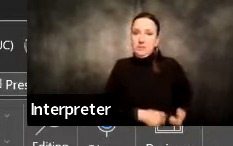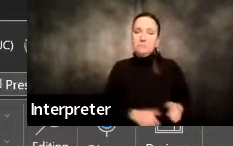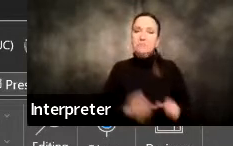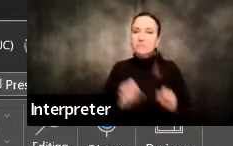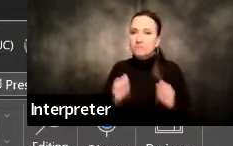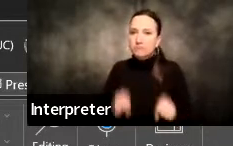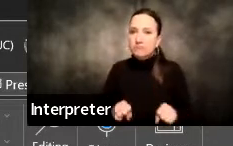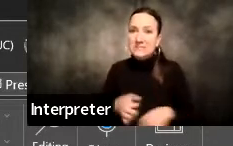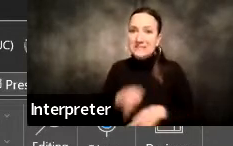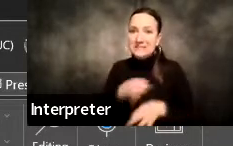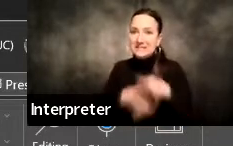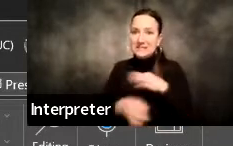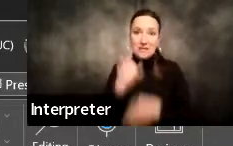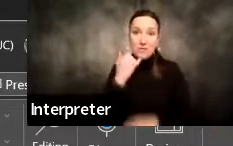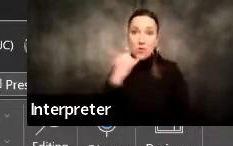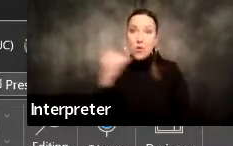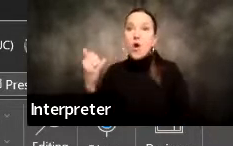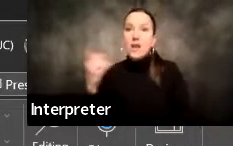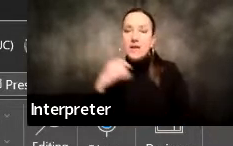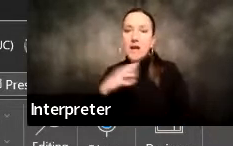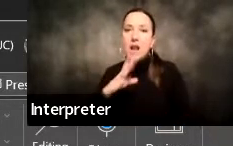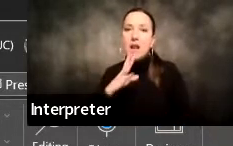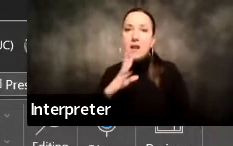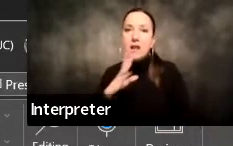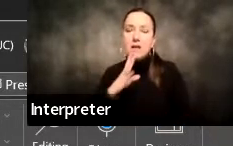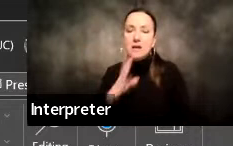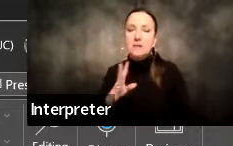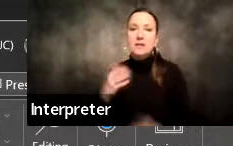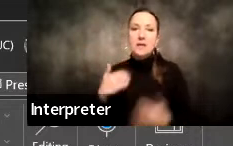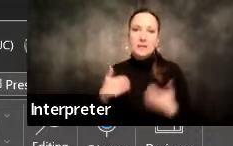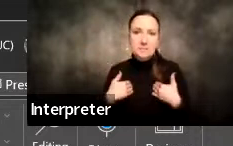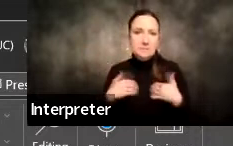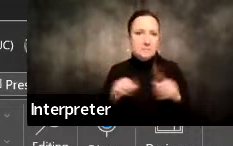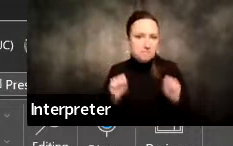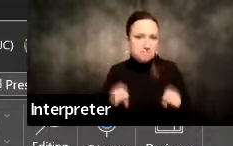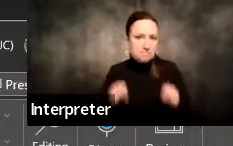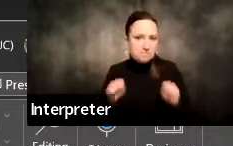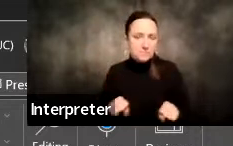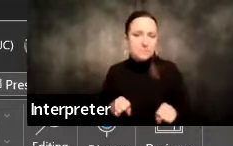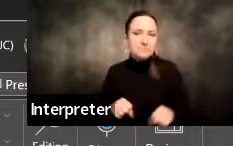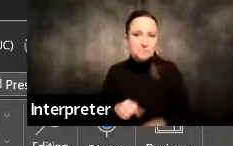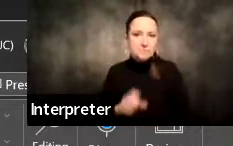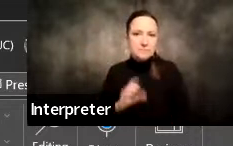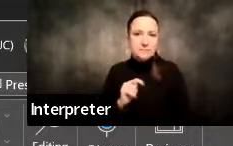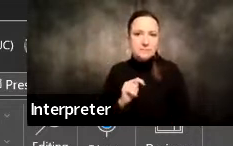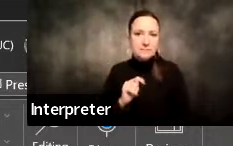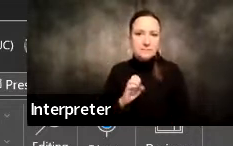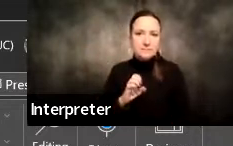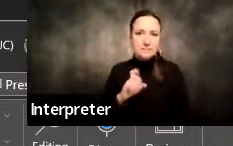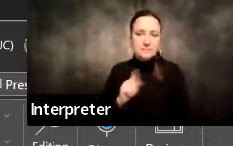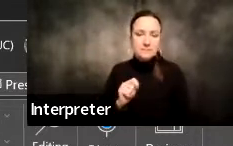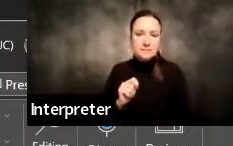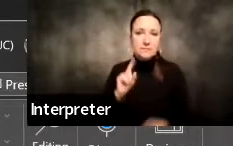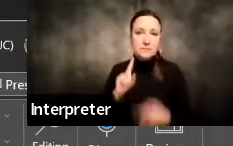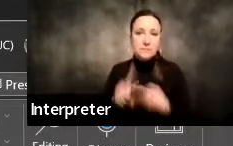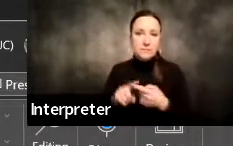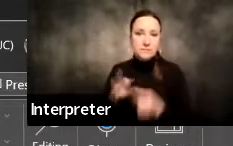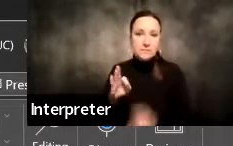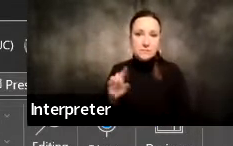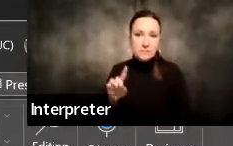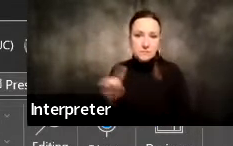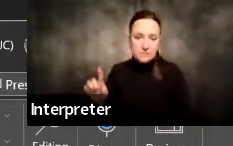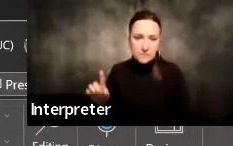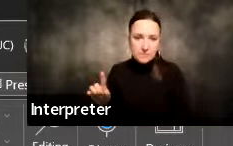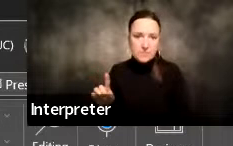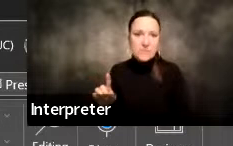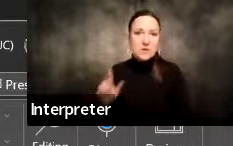of calling and giving details, you have that. We have that ability now. The text to 911 is received at the supervisor station. So